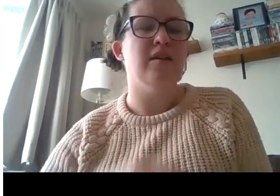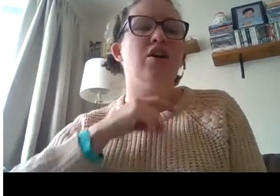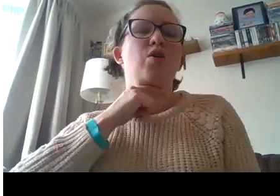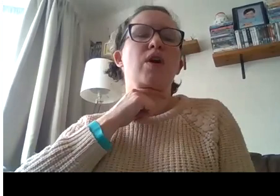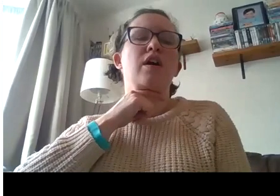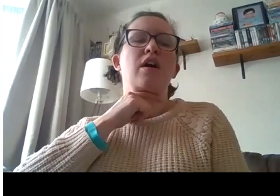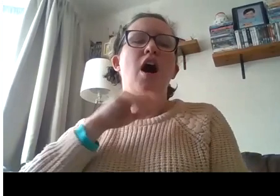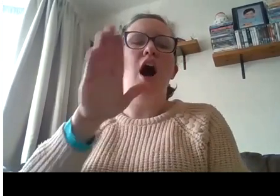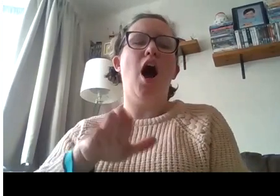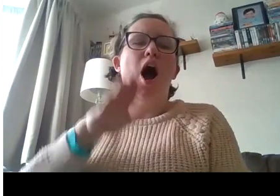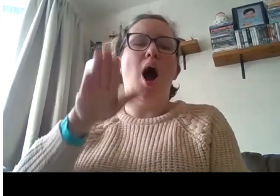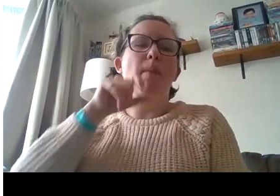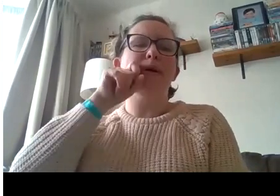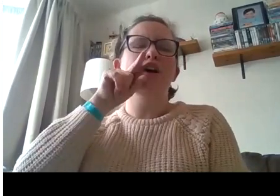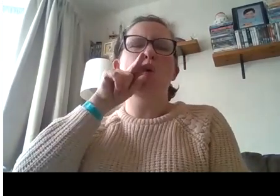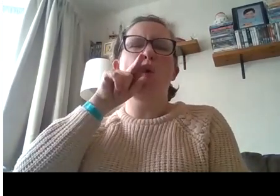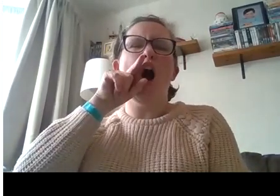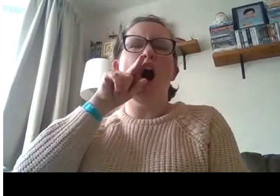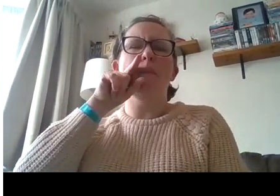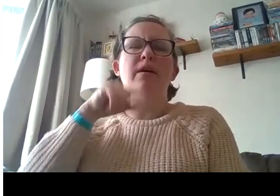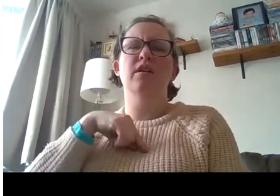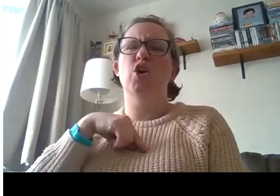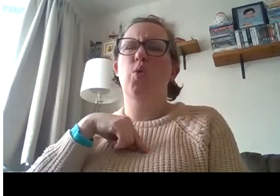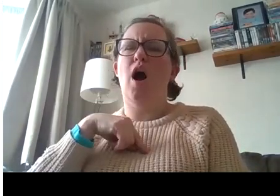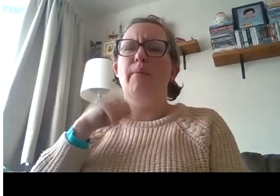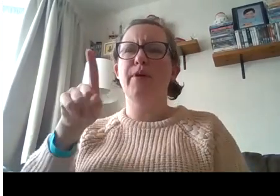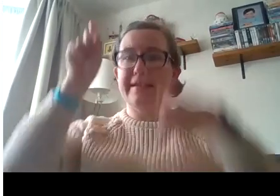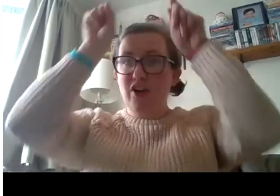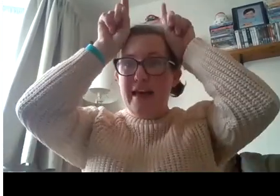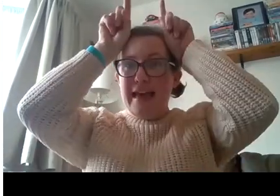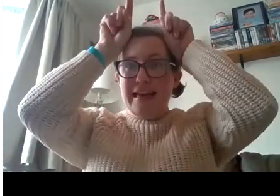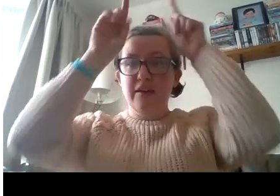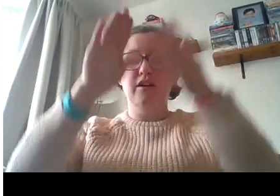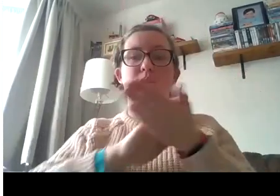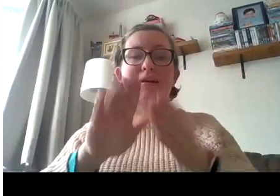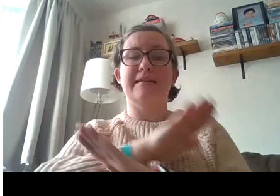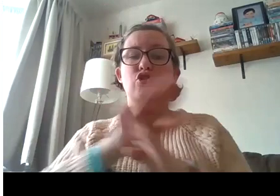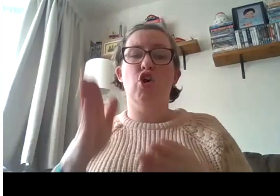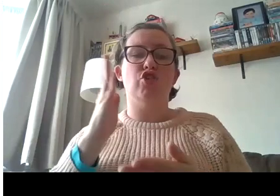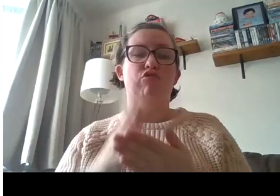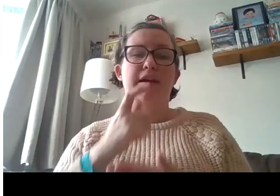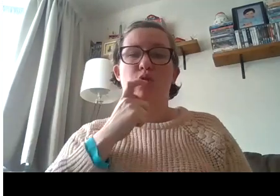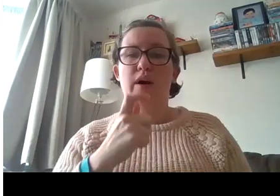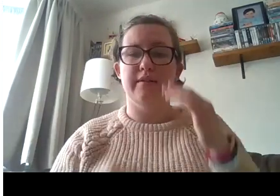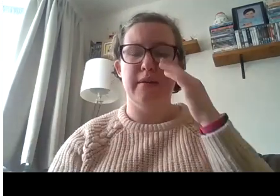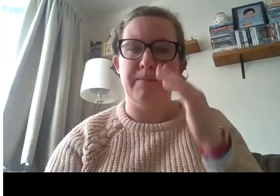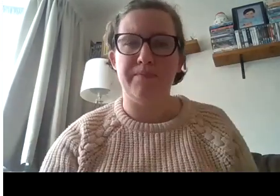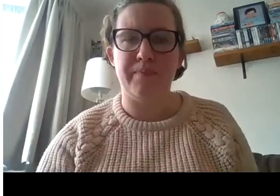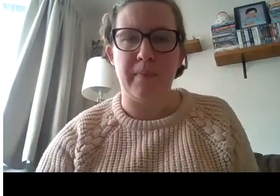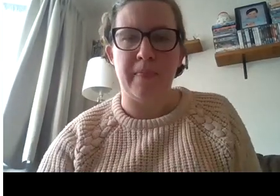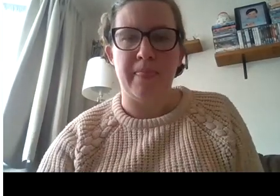okay, is quap, quap, quap, but it's got an alien, so it means it's not a real